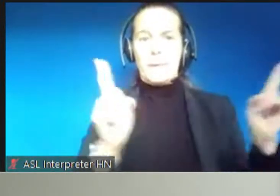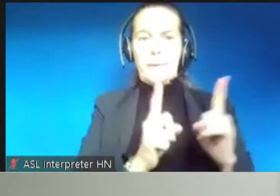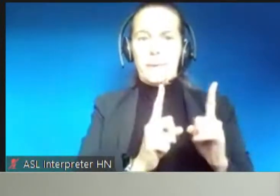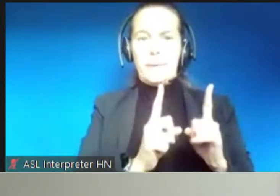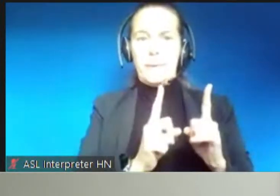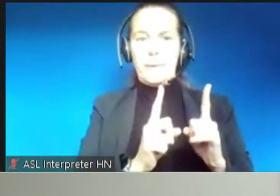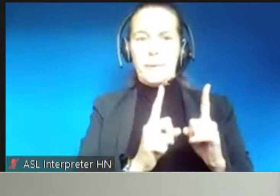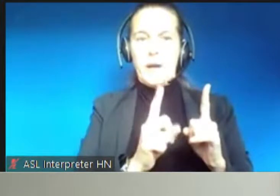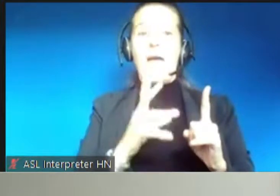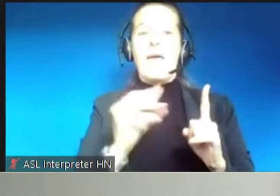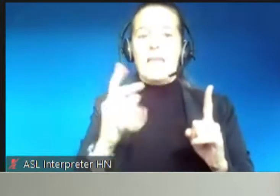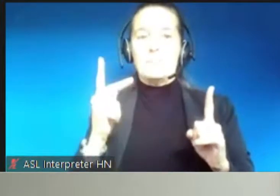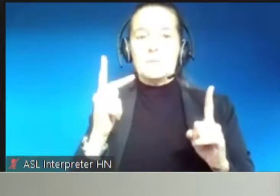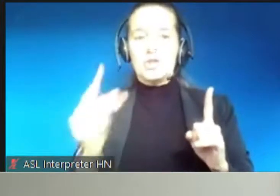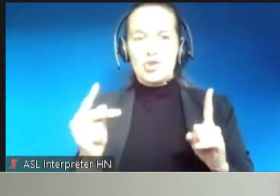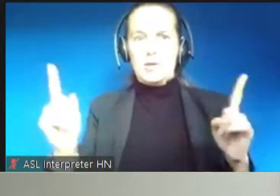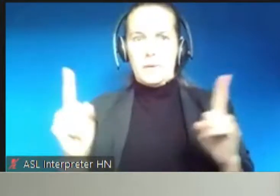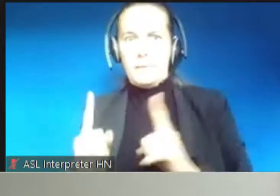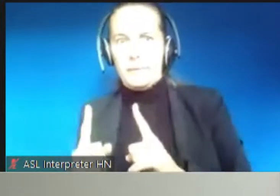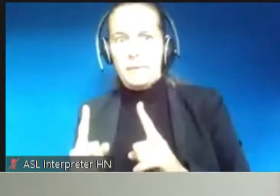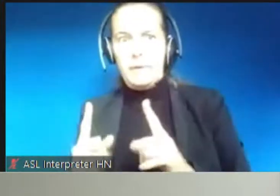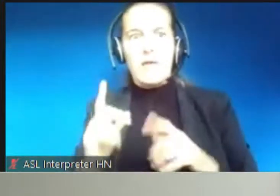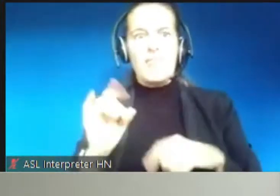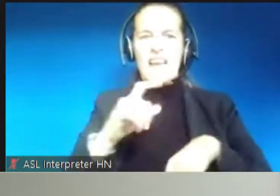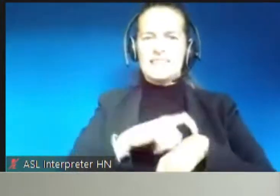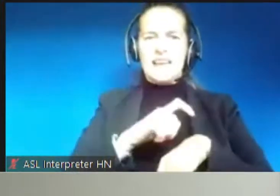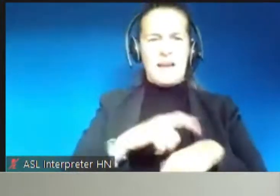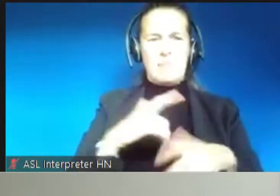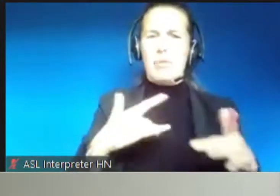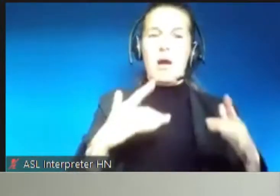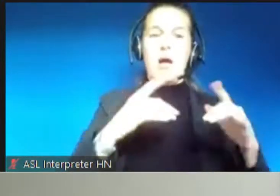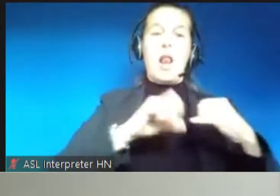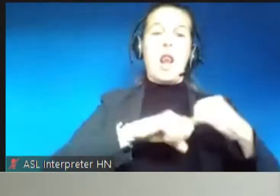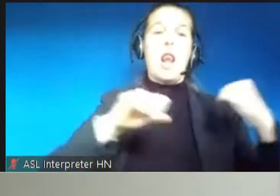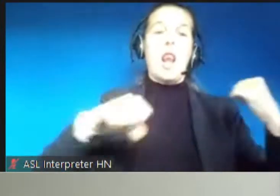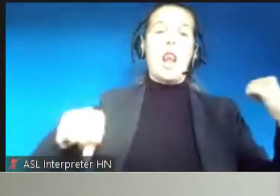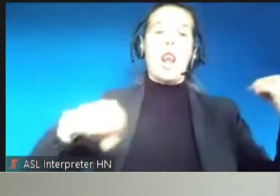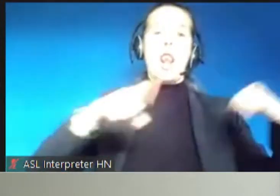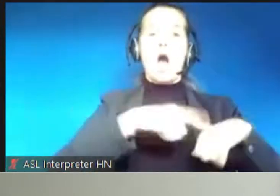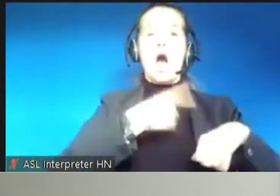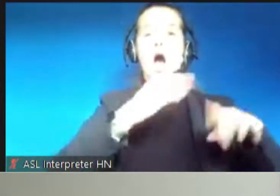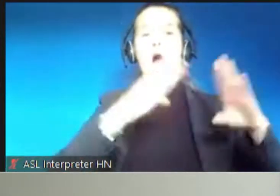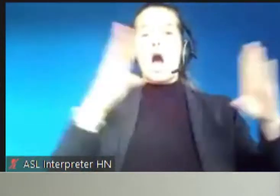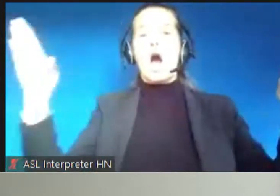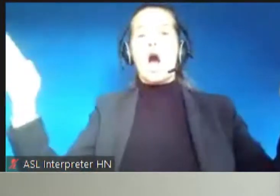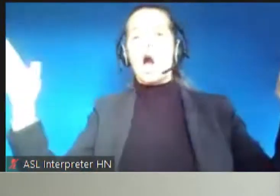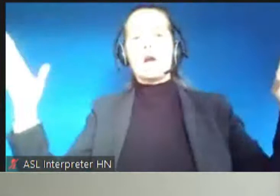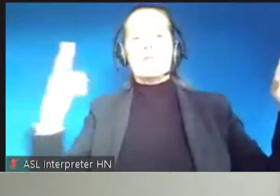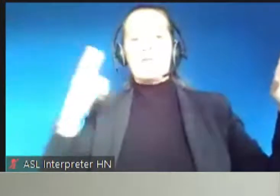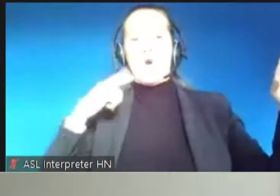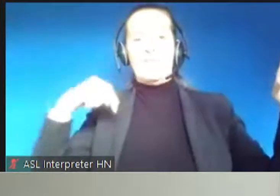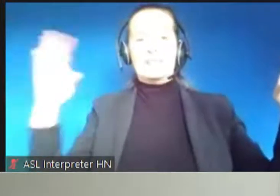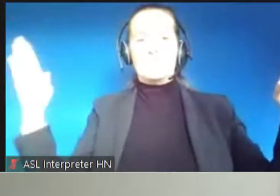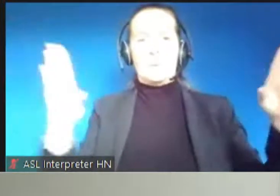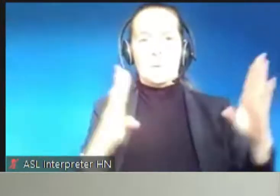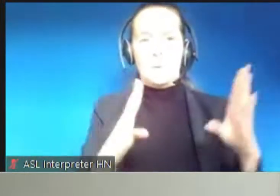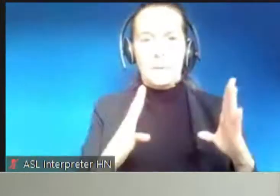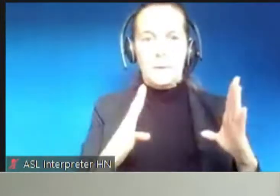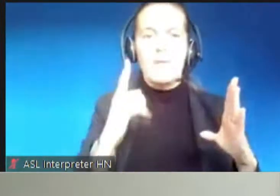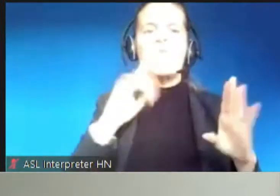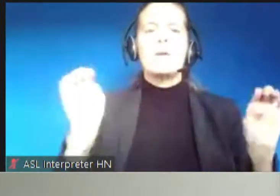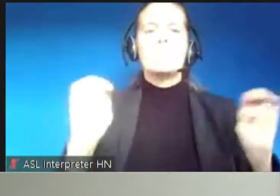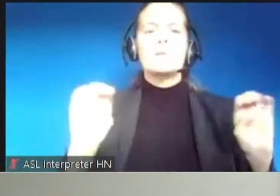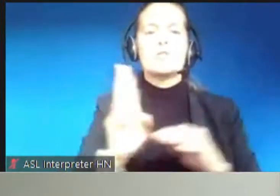tremendously because of the worldwide effort to do this testing. But we need to give it time to make sure that it's safe for our young